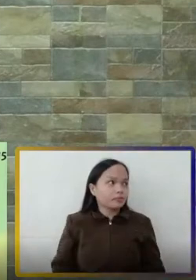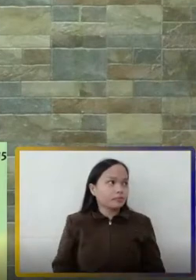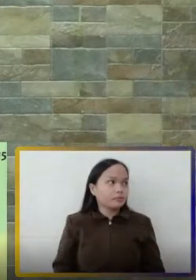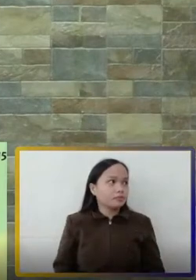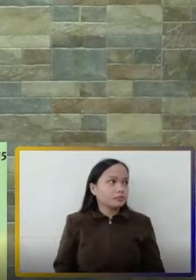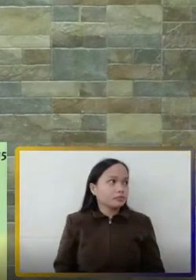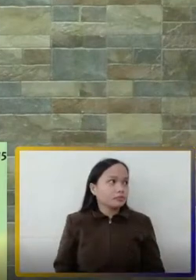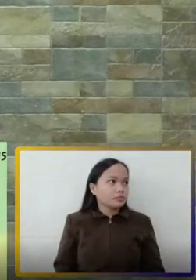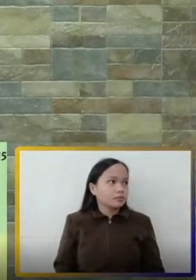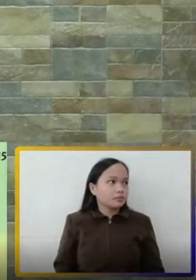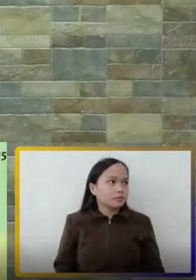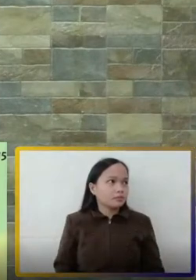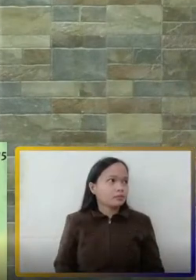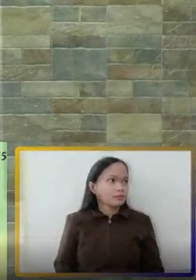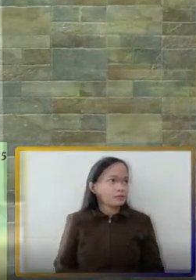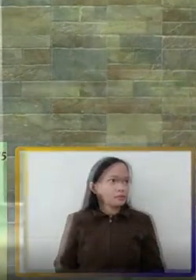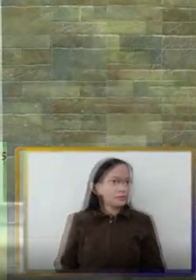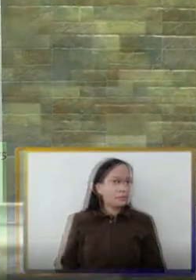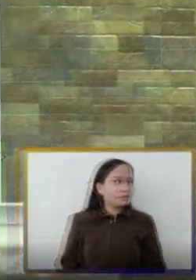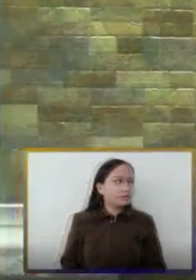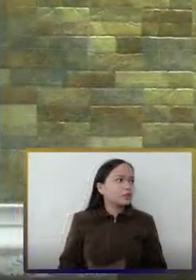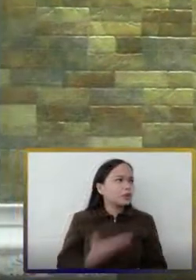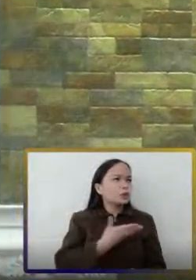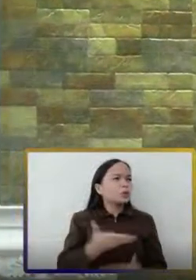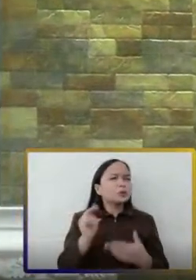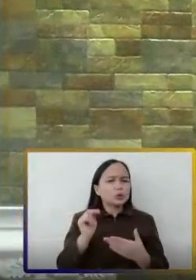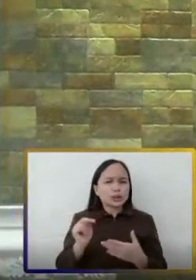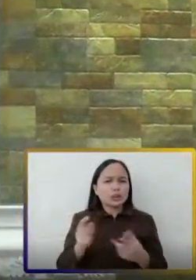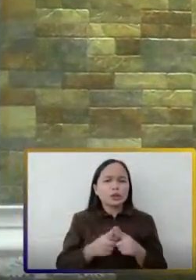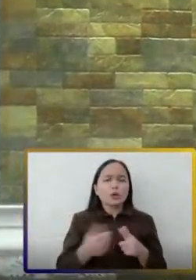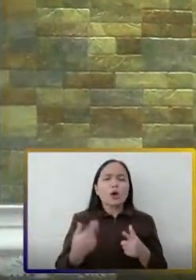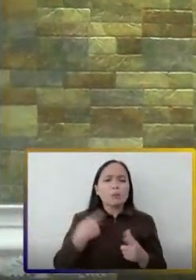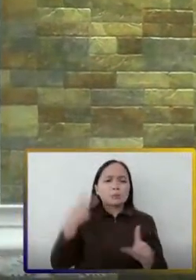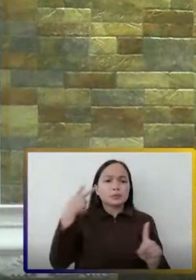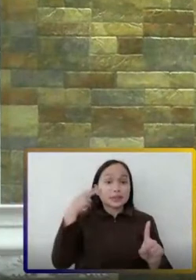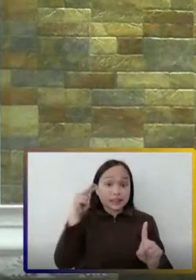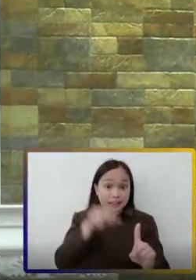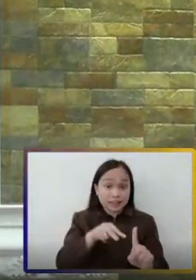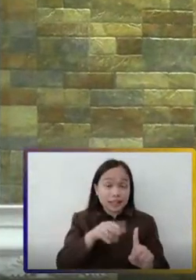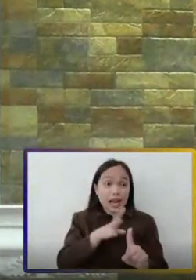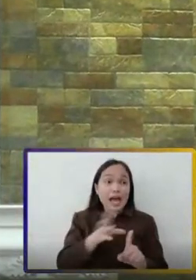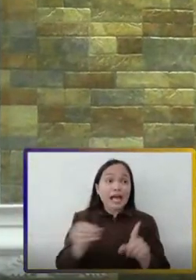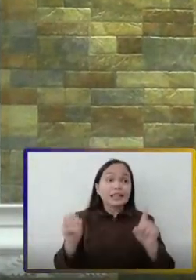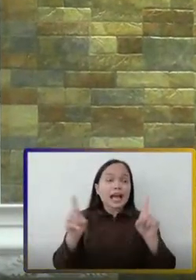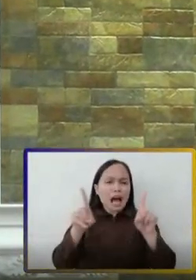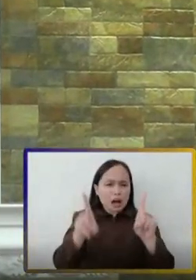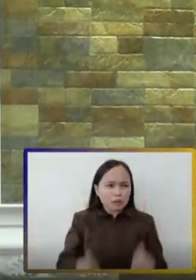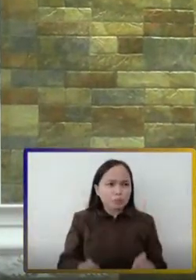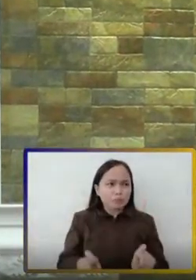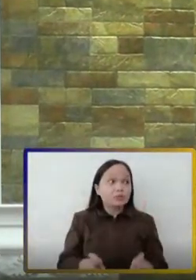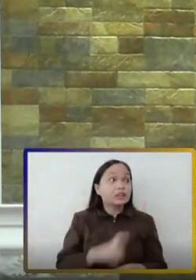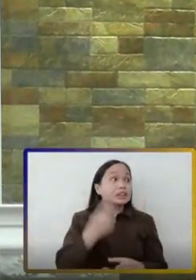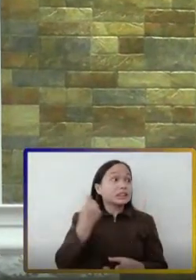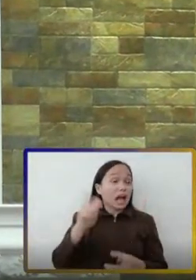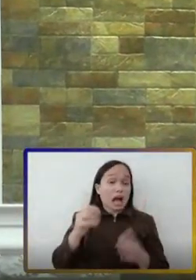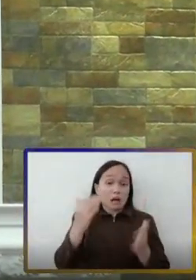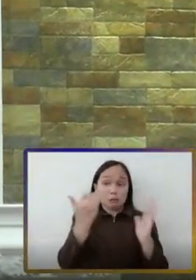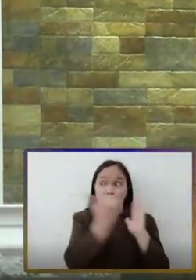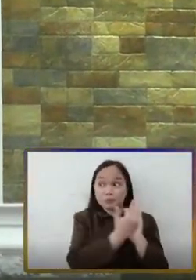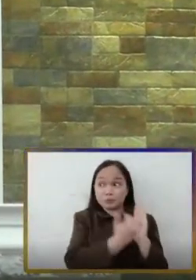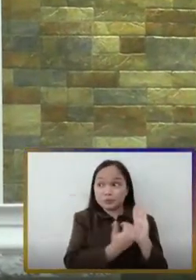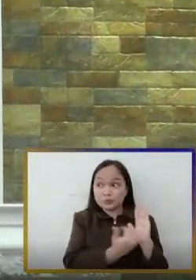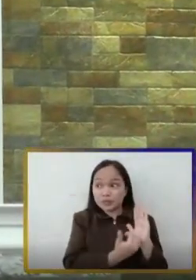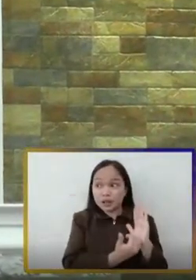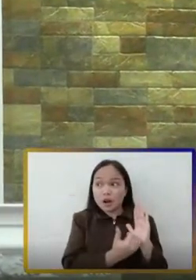mga kapatid, is you have to see and examine the content